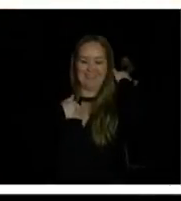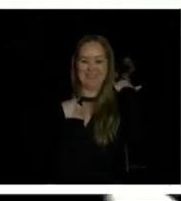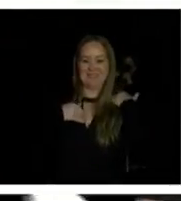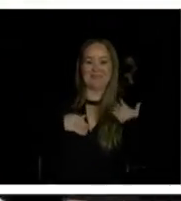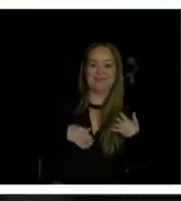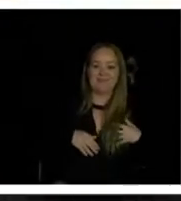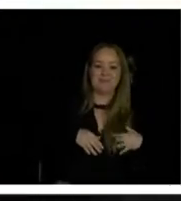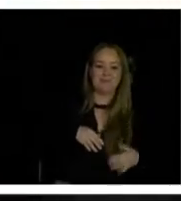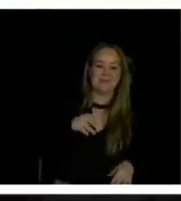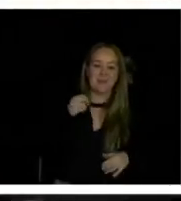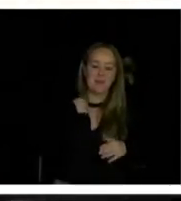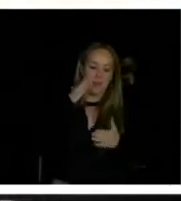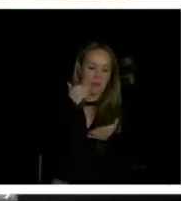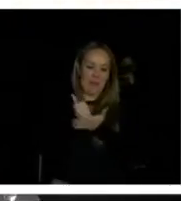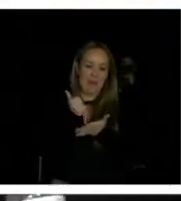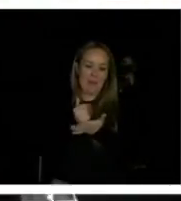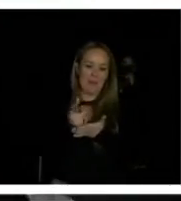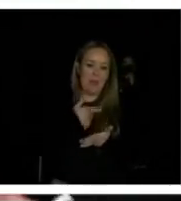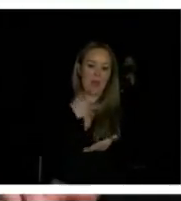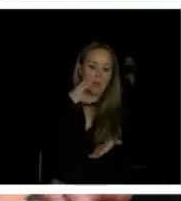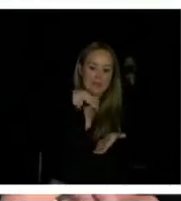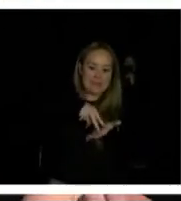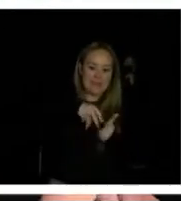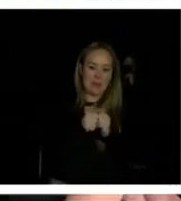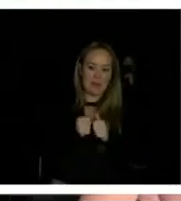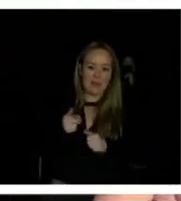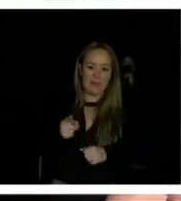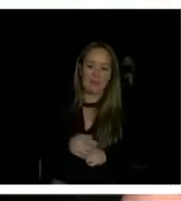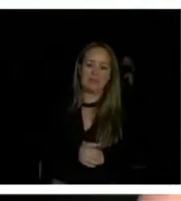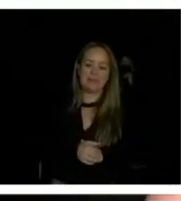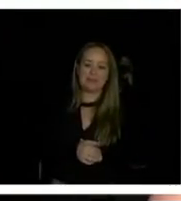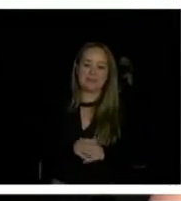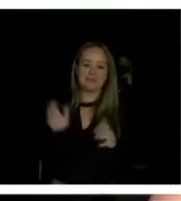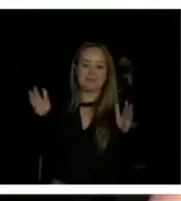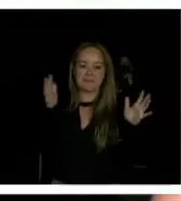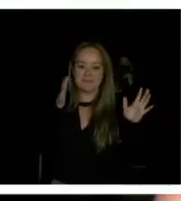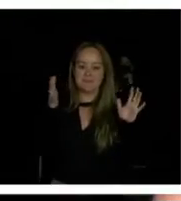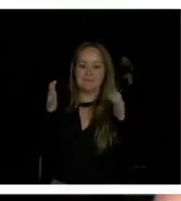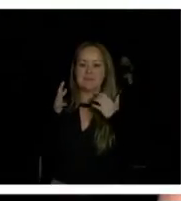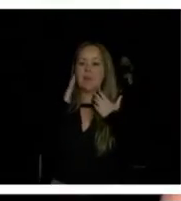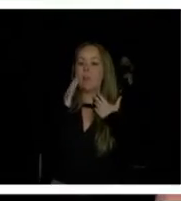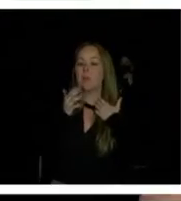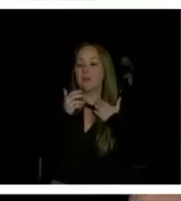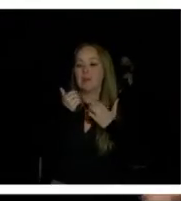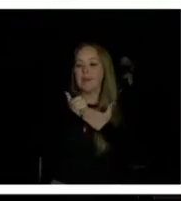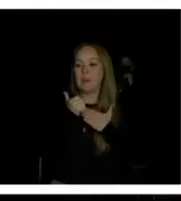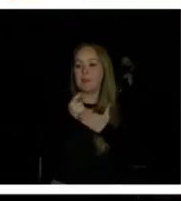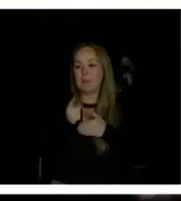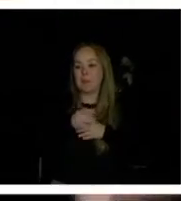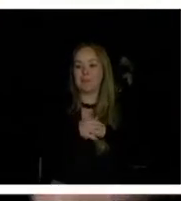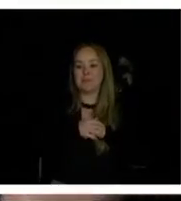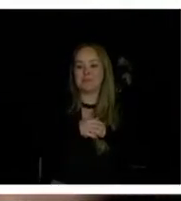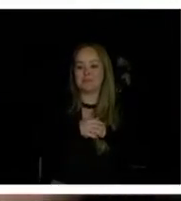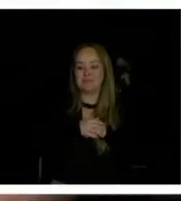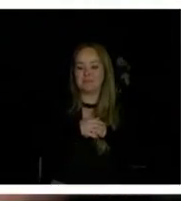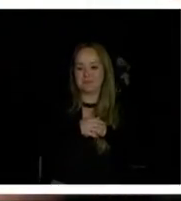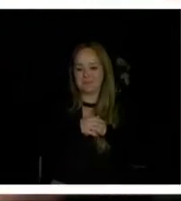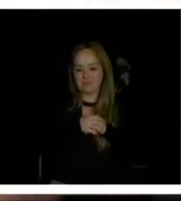bad. We'll help you. I'll stand with you and help you.